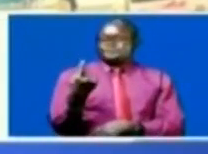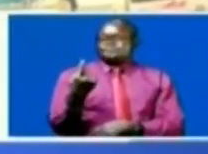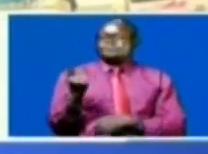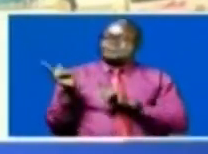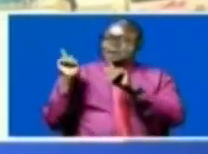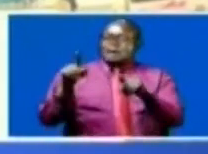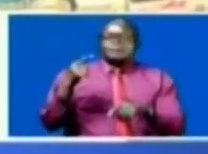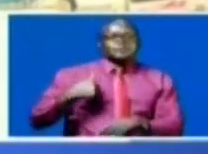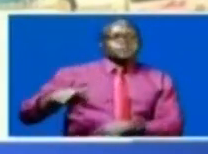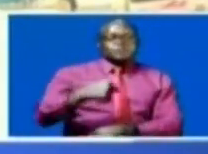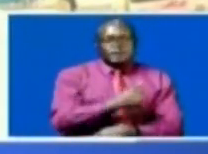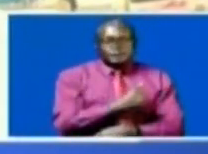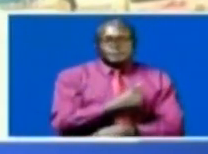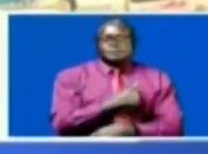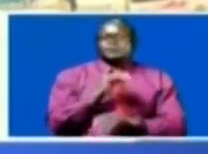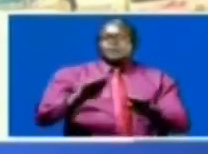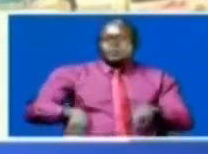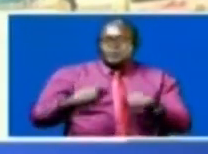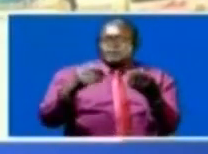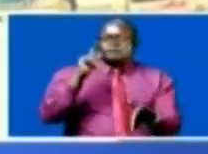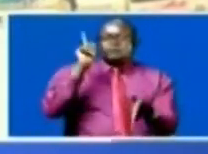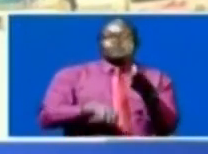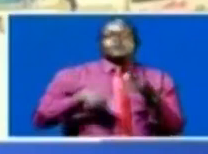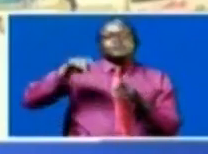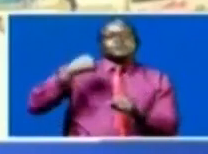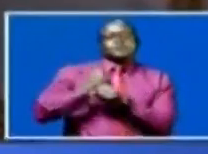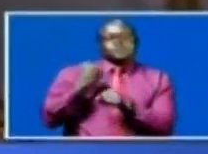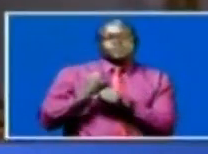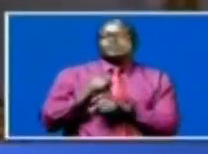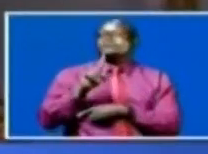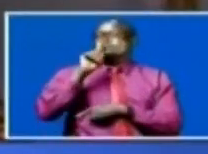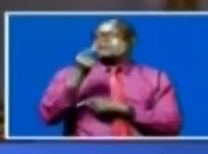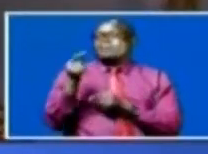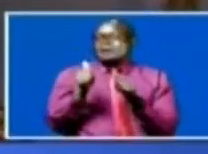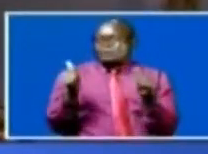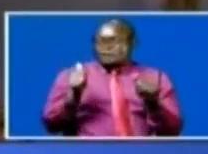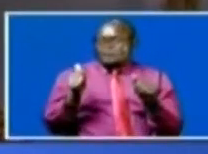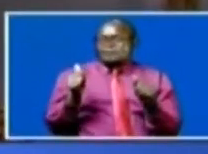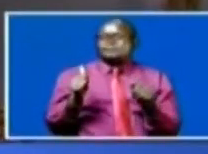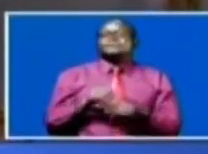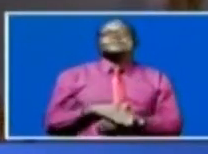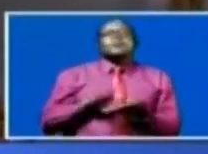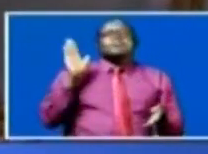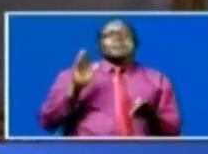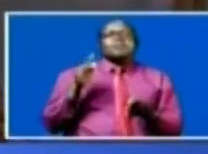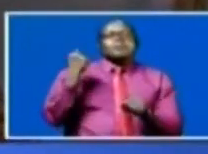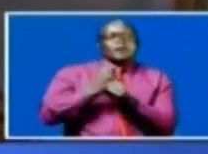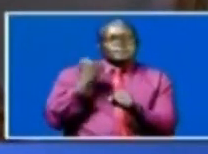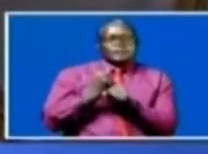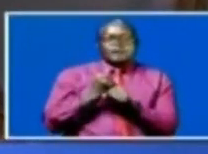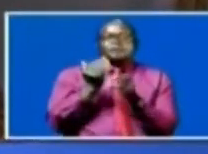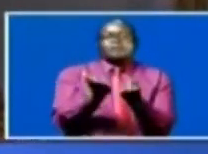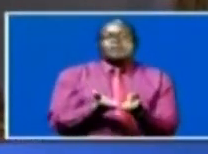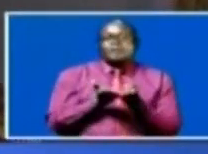come to us. We will give you what you are required to. The rates are competitive. He says lots of adventure can be done on the